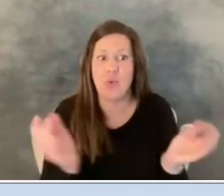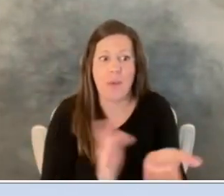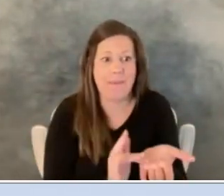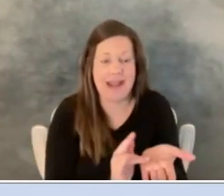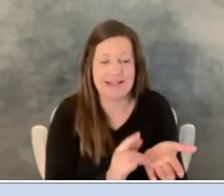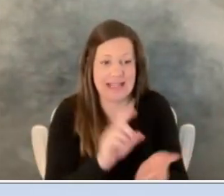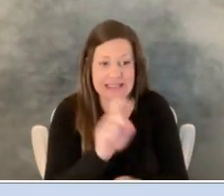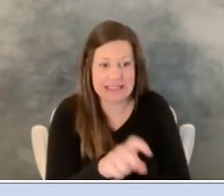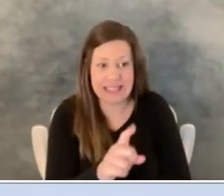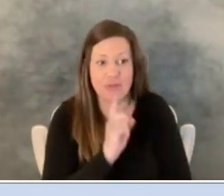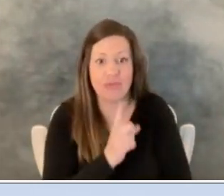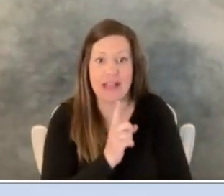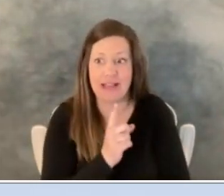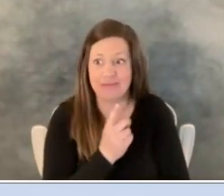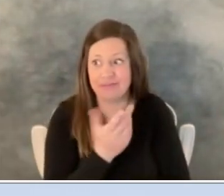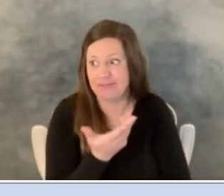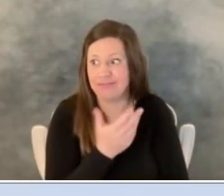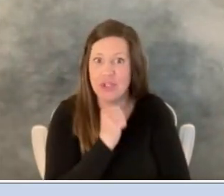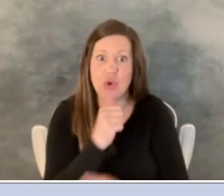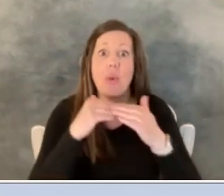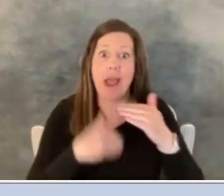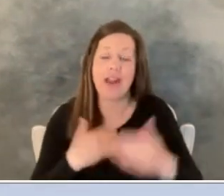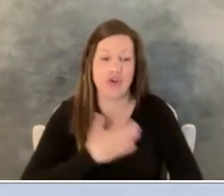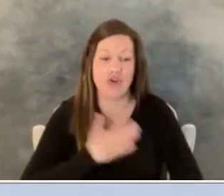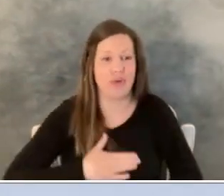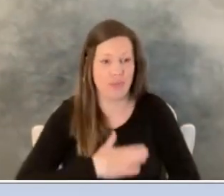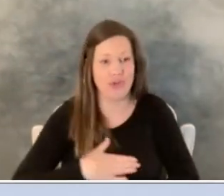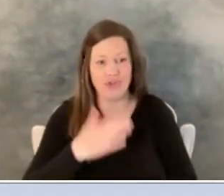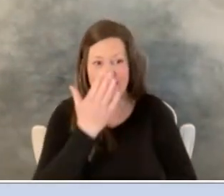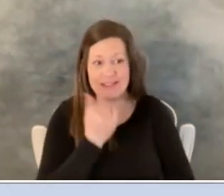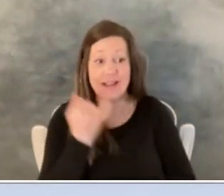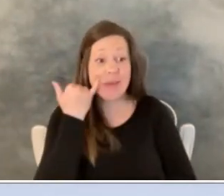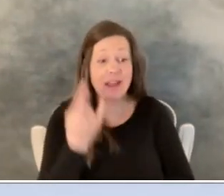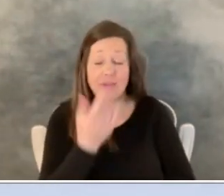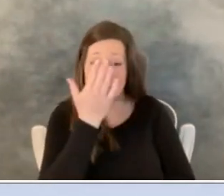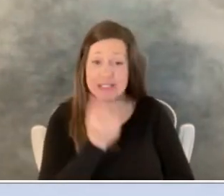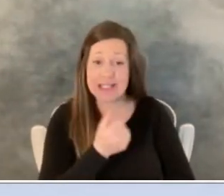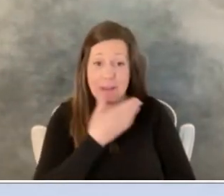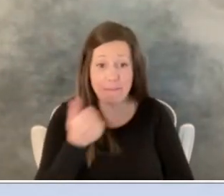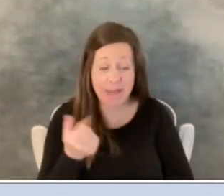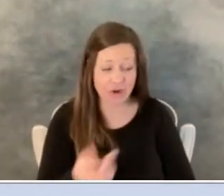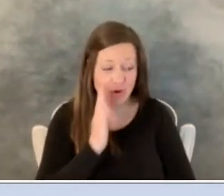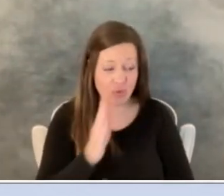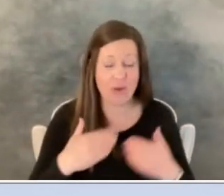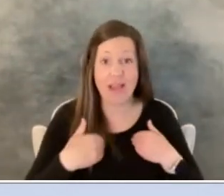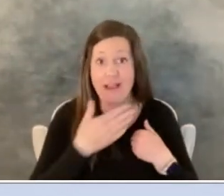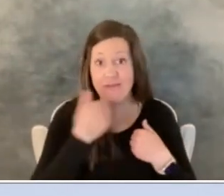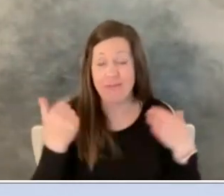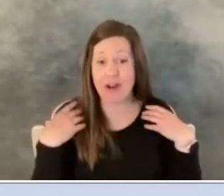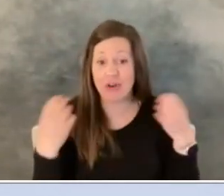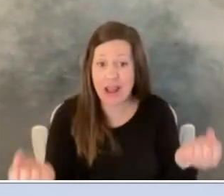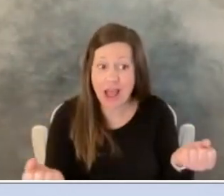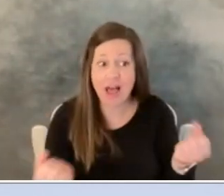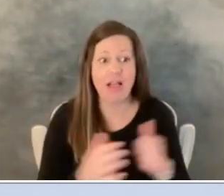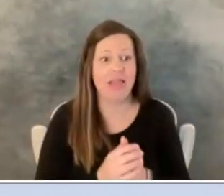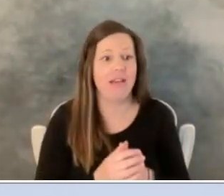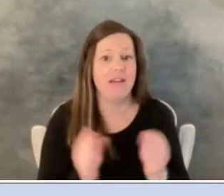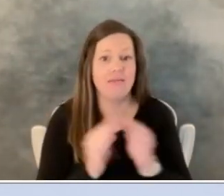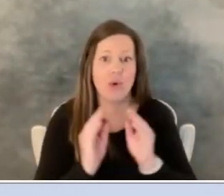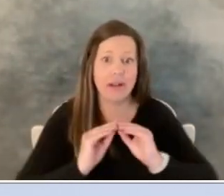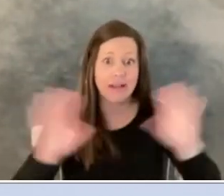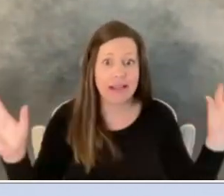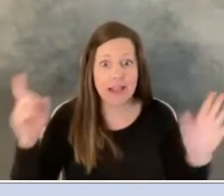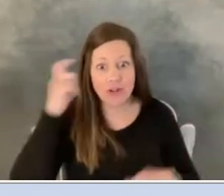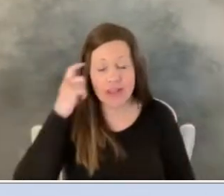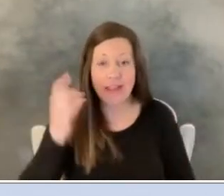don't underappreciate sleep. And then if you sleep better, you are going to have a better health, sharper thinking, and a happier